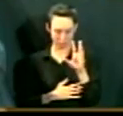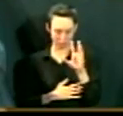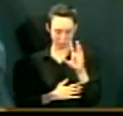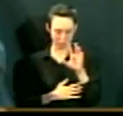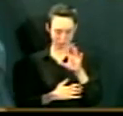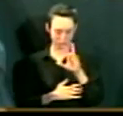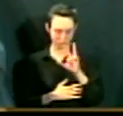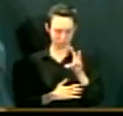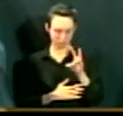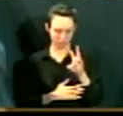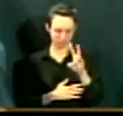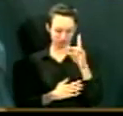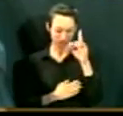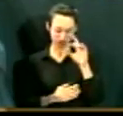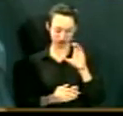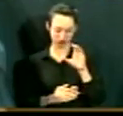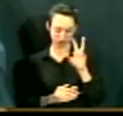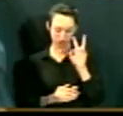$120,570.